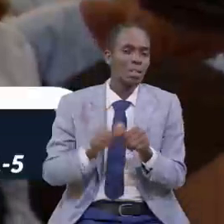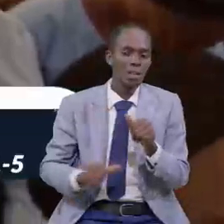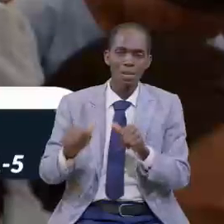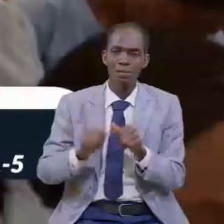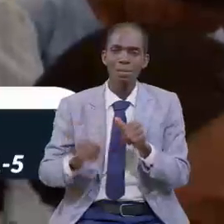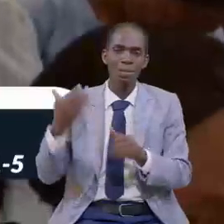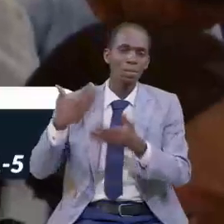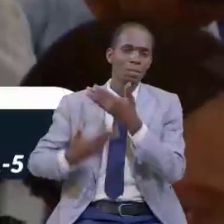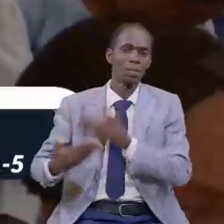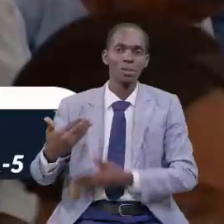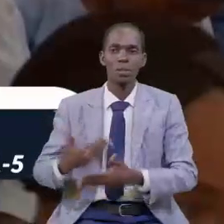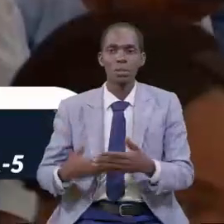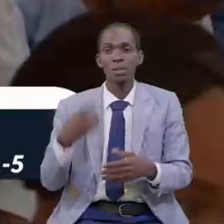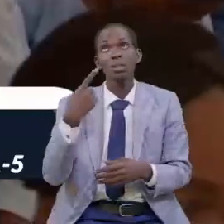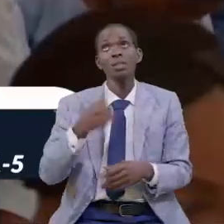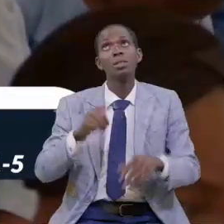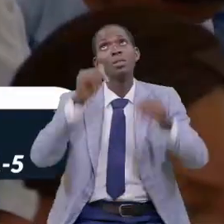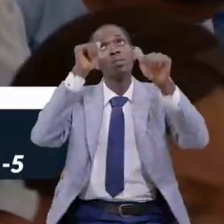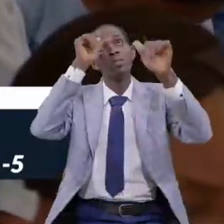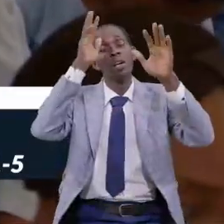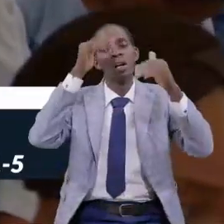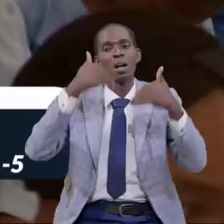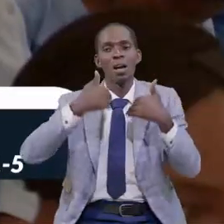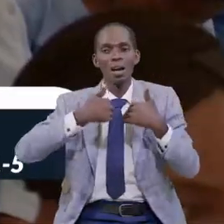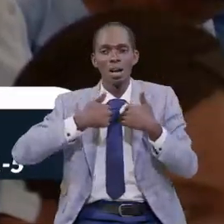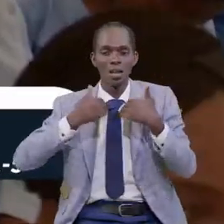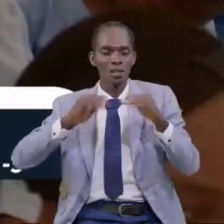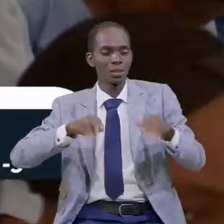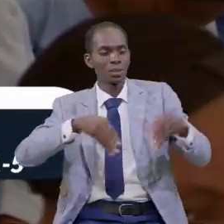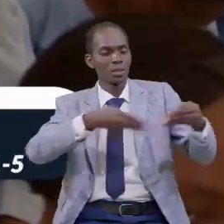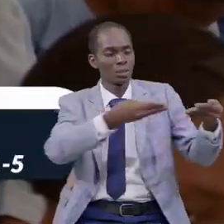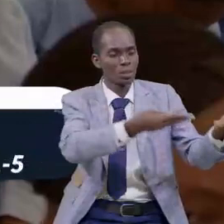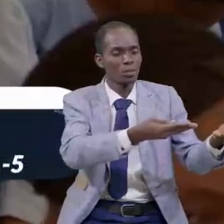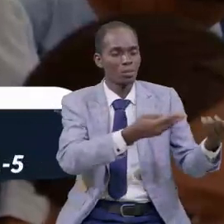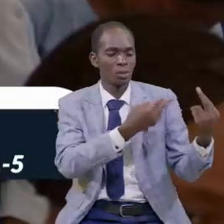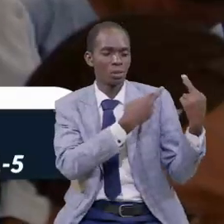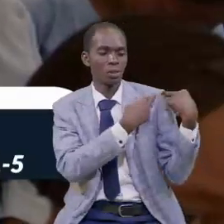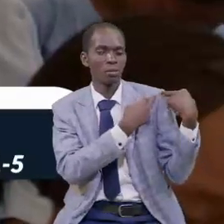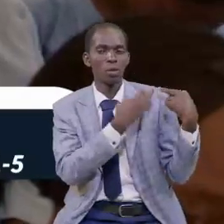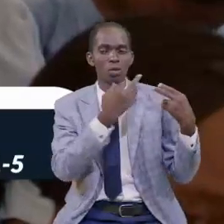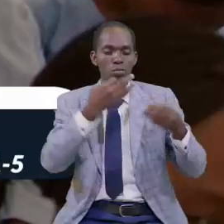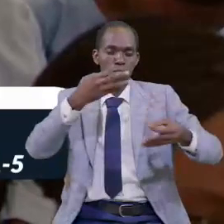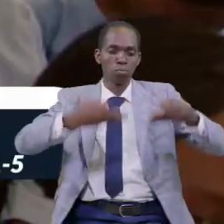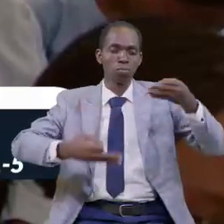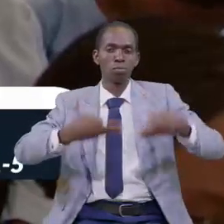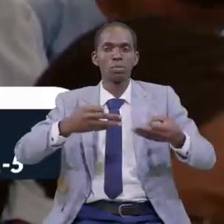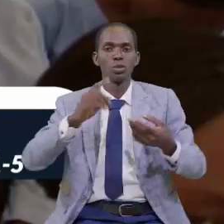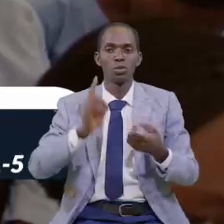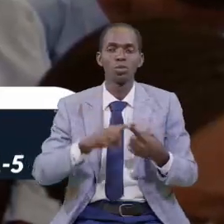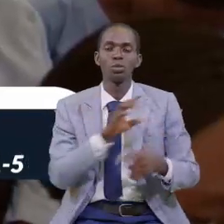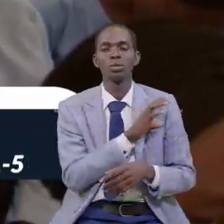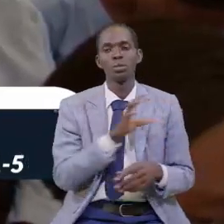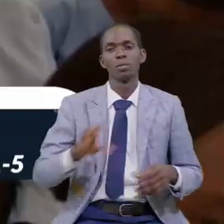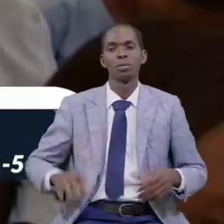The Father has committed all judgment unto Christ. And